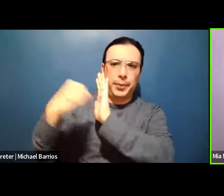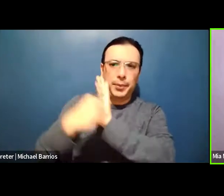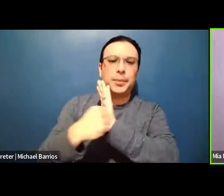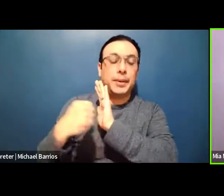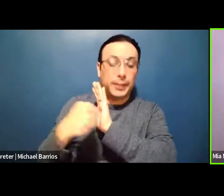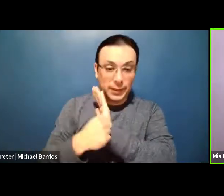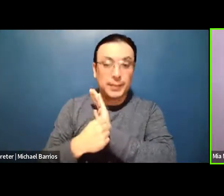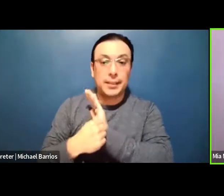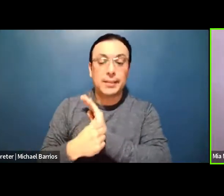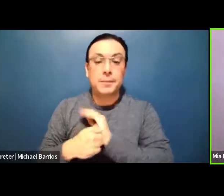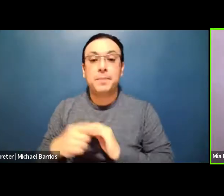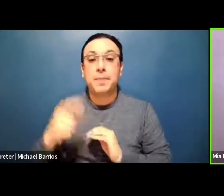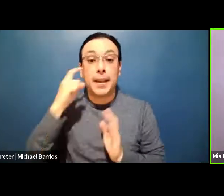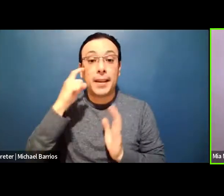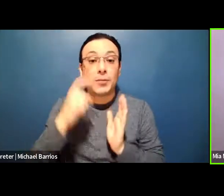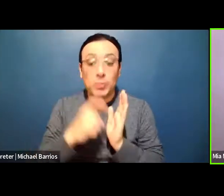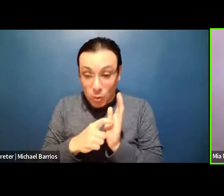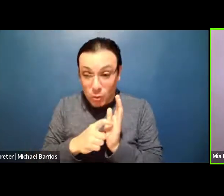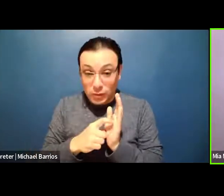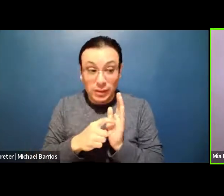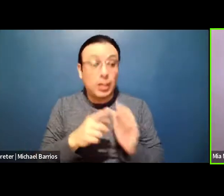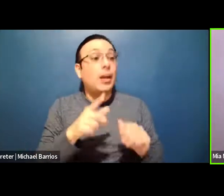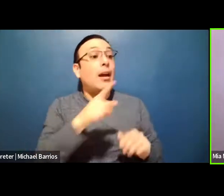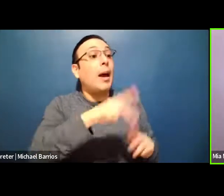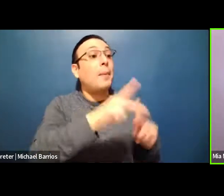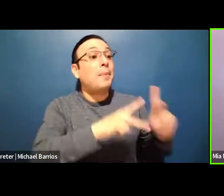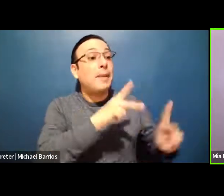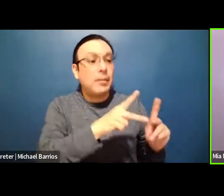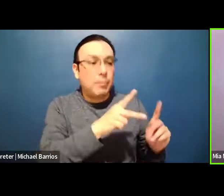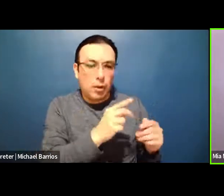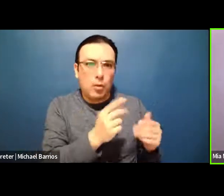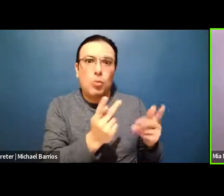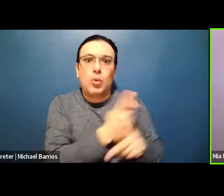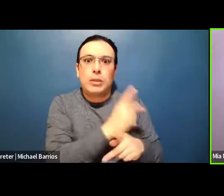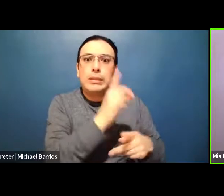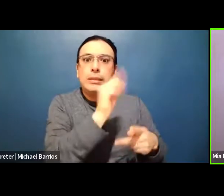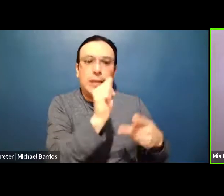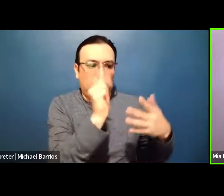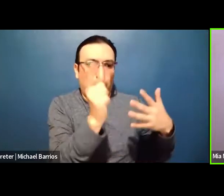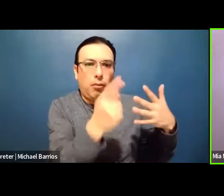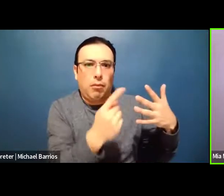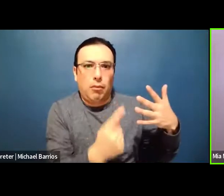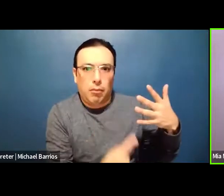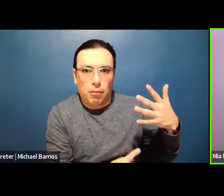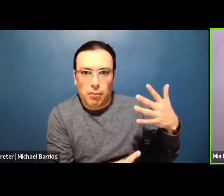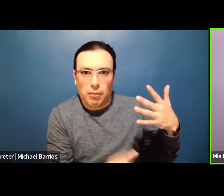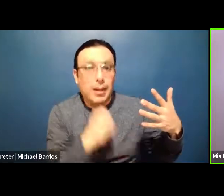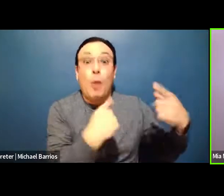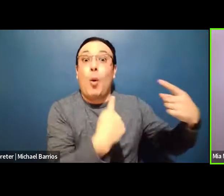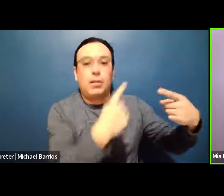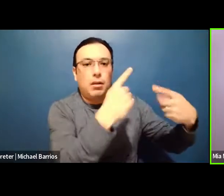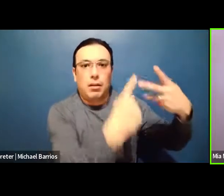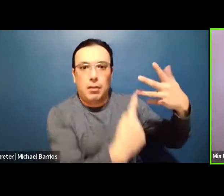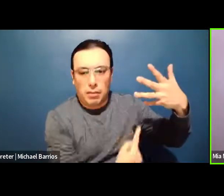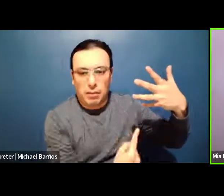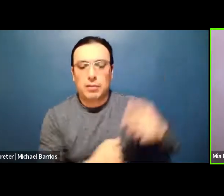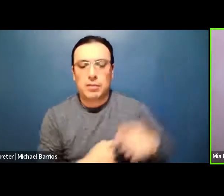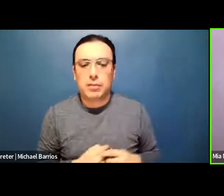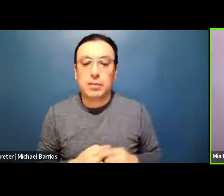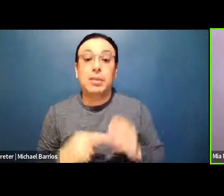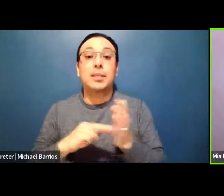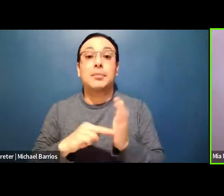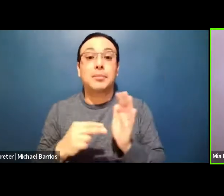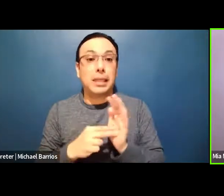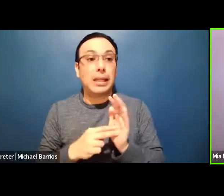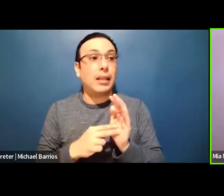disabled people with multiple oppressed identities. Because of this hunger, we often rush towards connection with an intensity